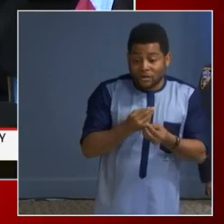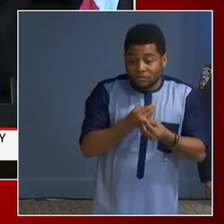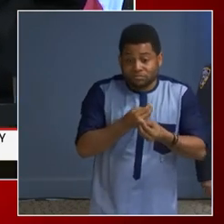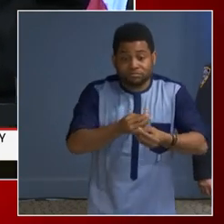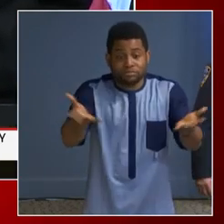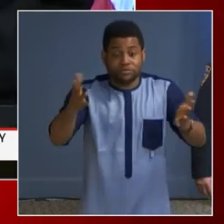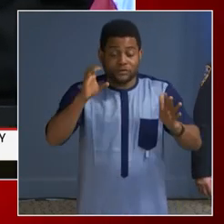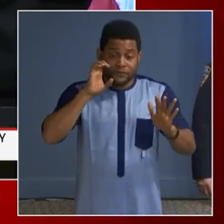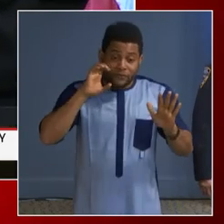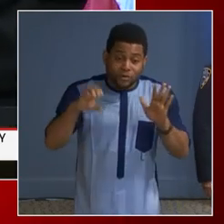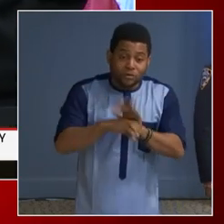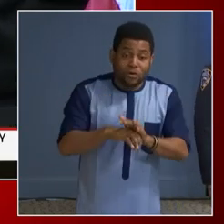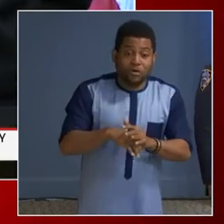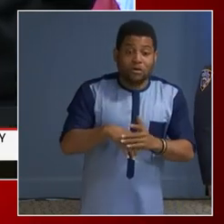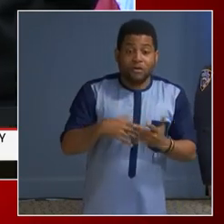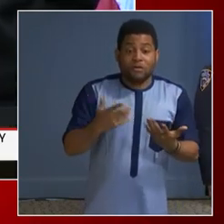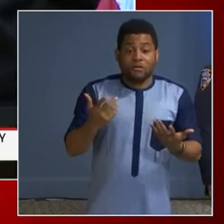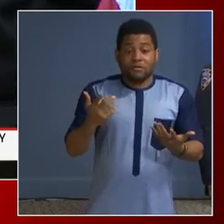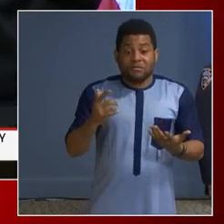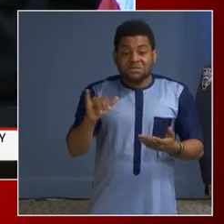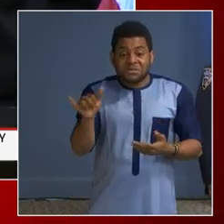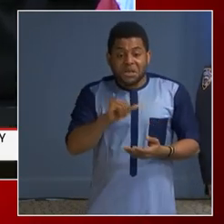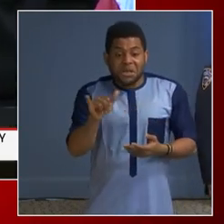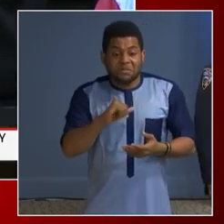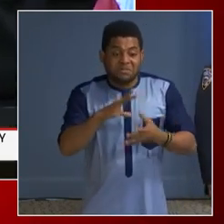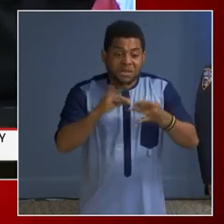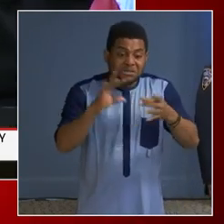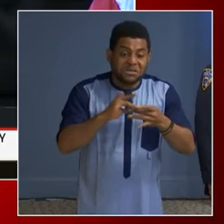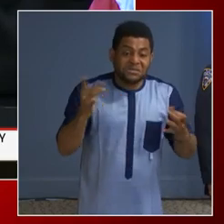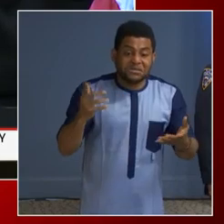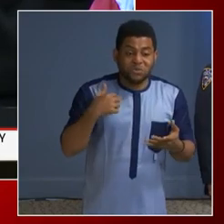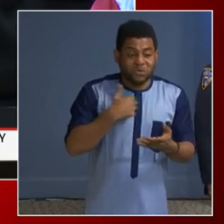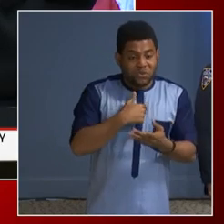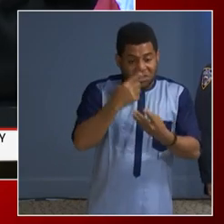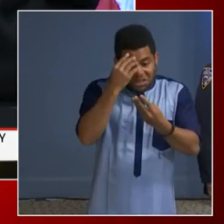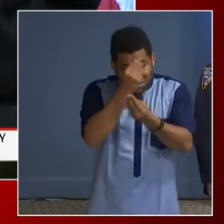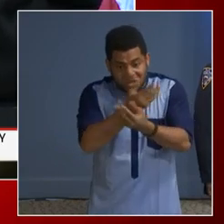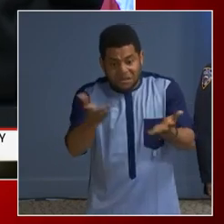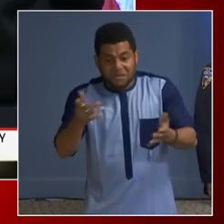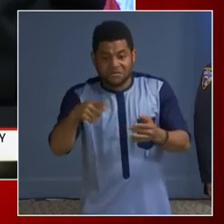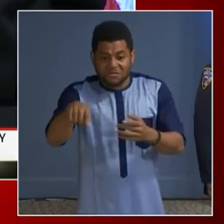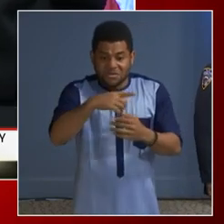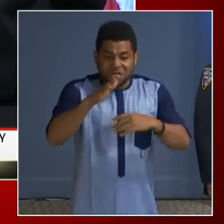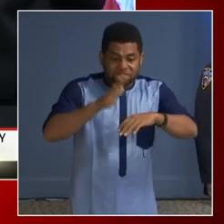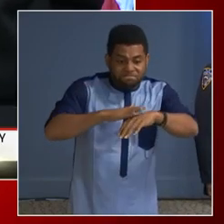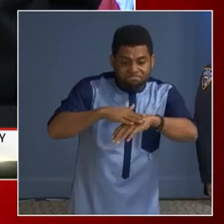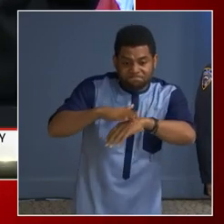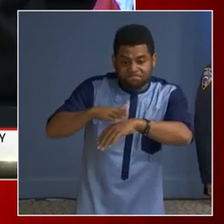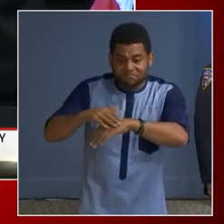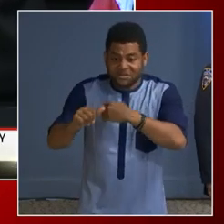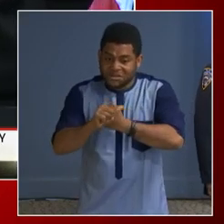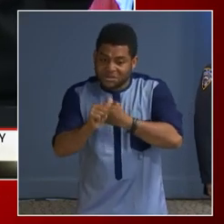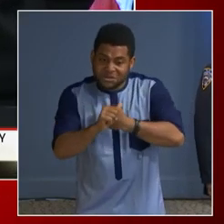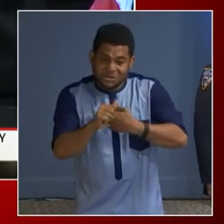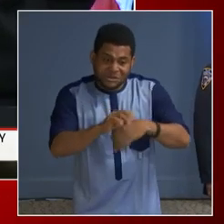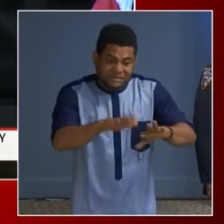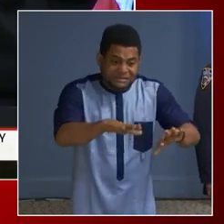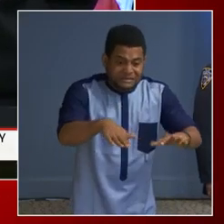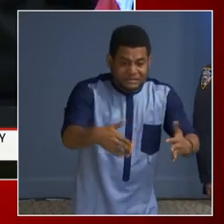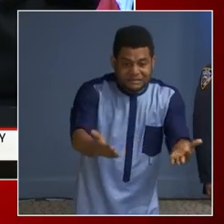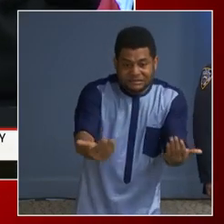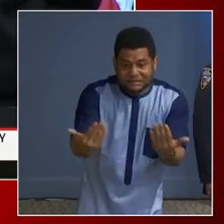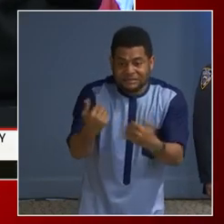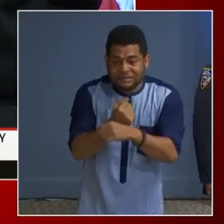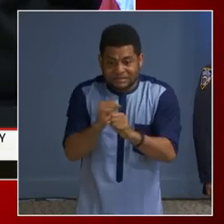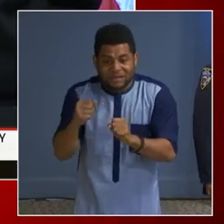to the message from New York City, letting people know that that danger is out there, letting people know that safety is available to them and how to access